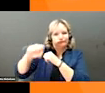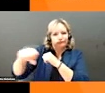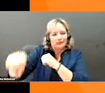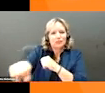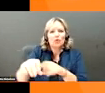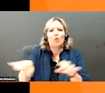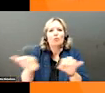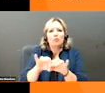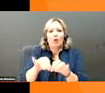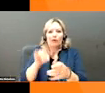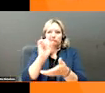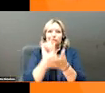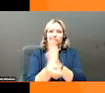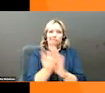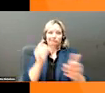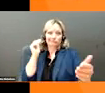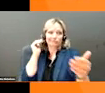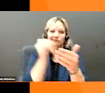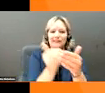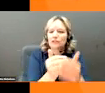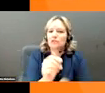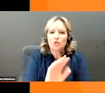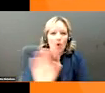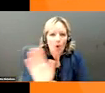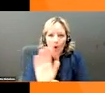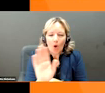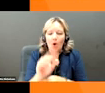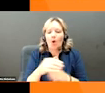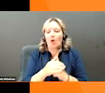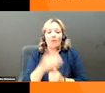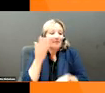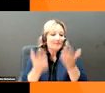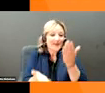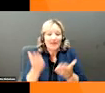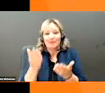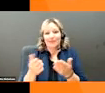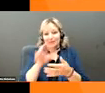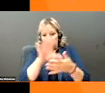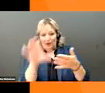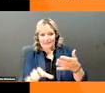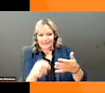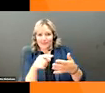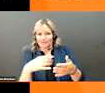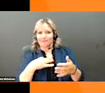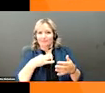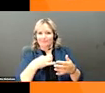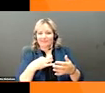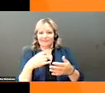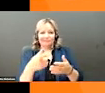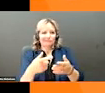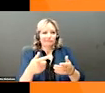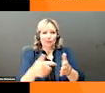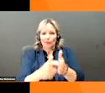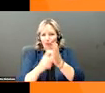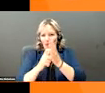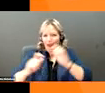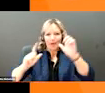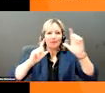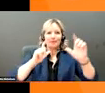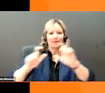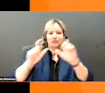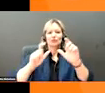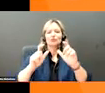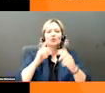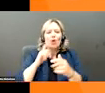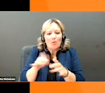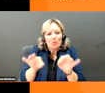on those right away. Do I need to get some photographs? Do I need something written, anything that takes time, that is a